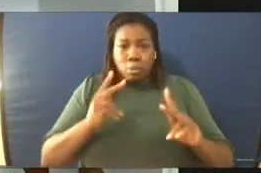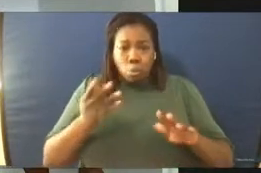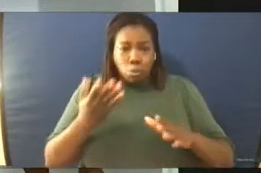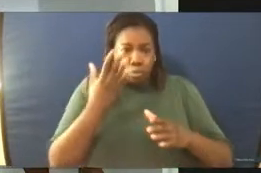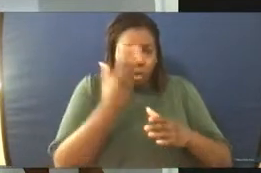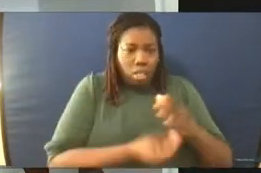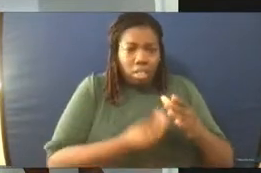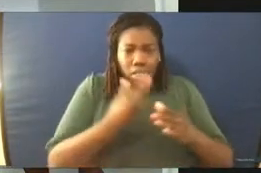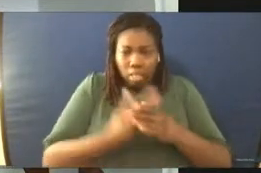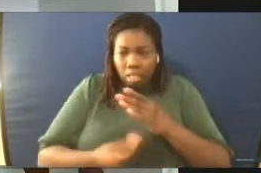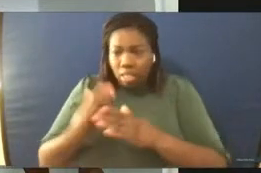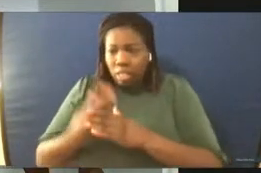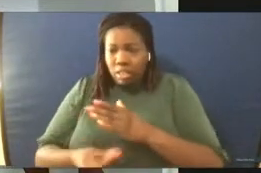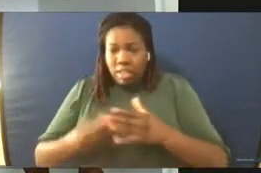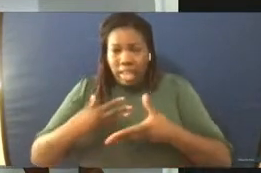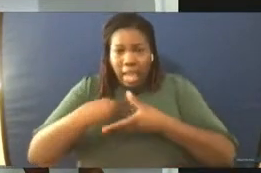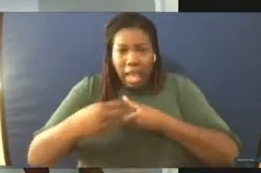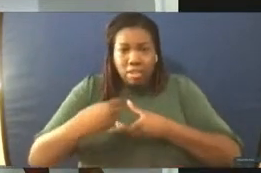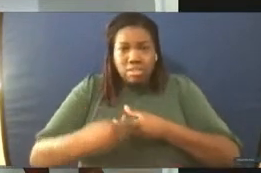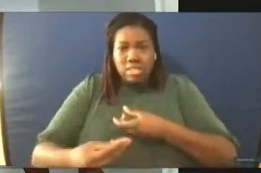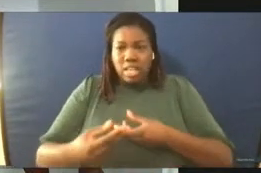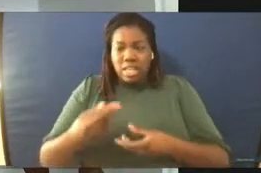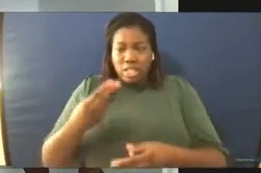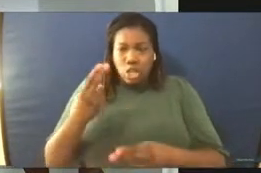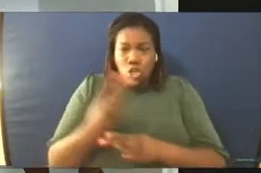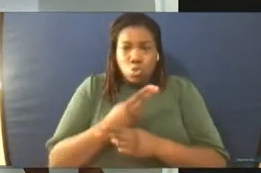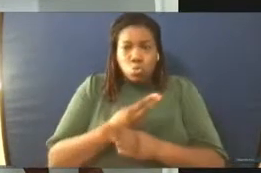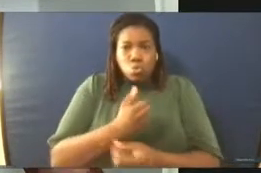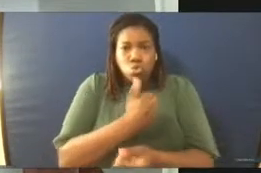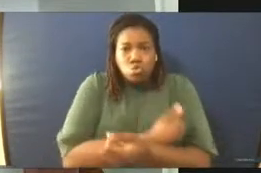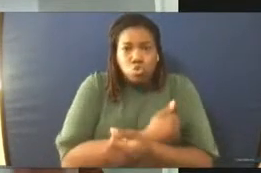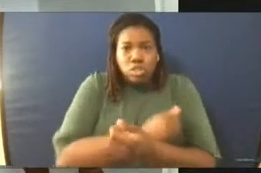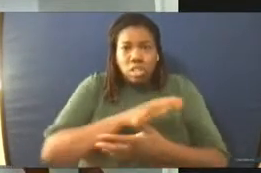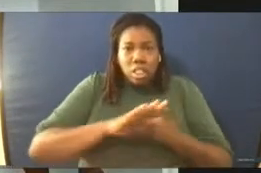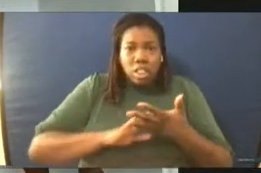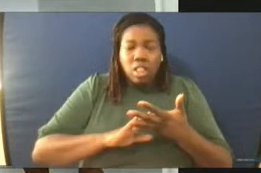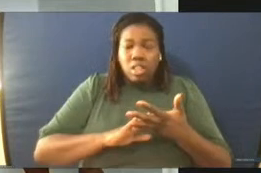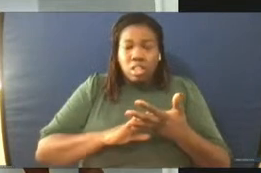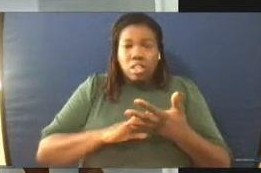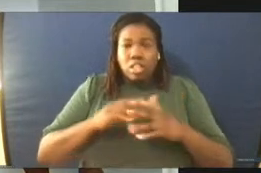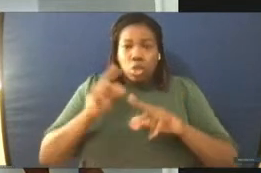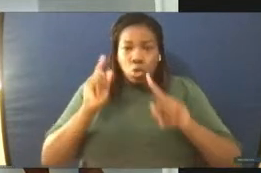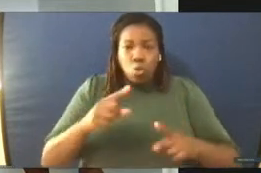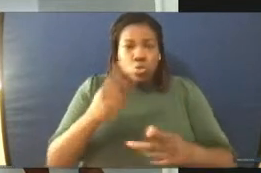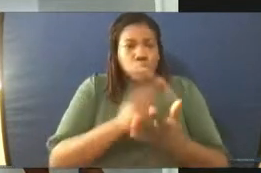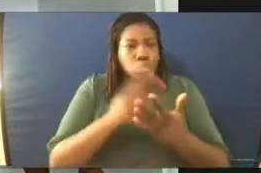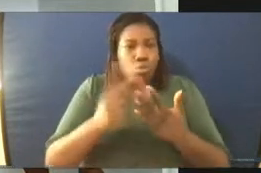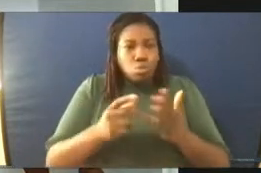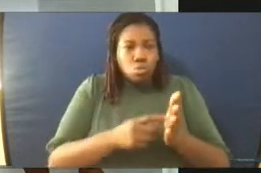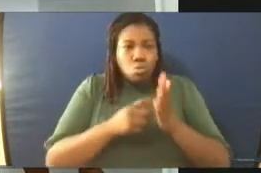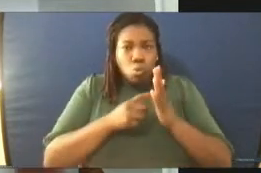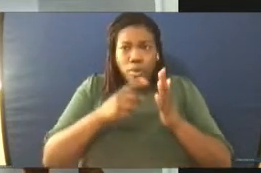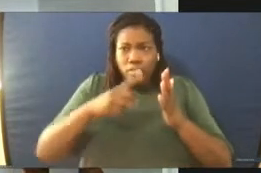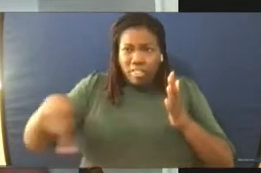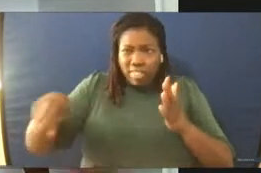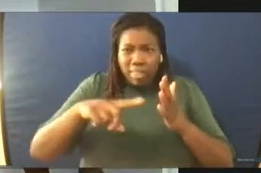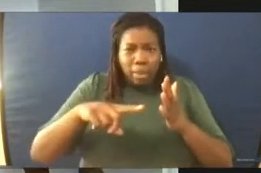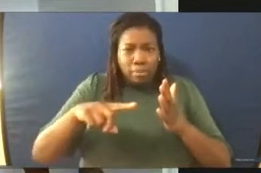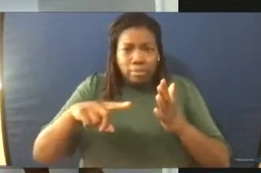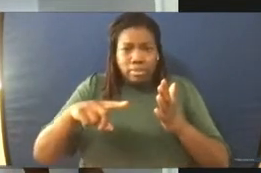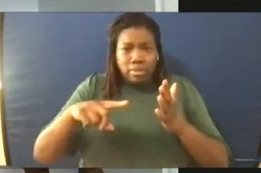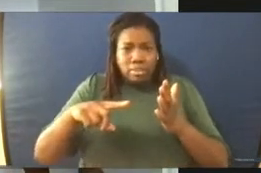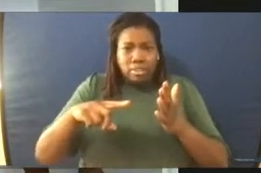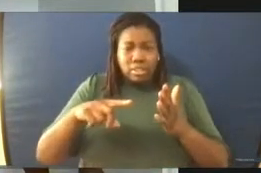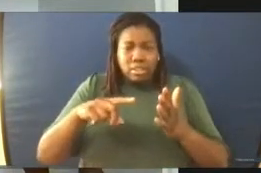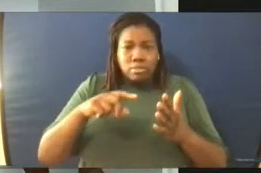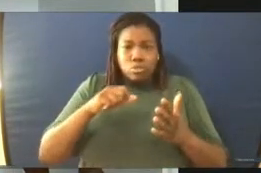on the streets and they're actively using it. But they could go to these programs. There wasn't a requirement for them to not be